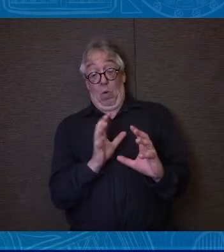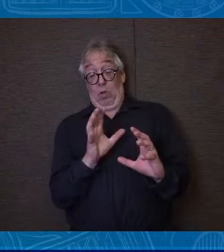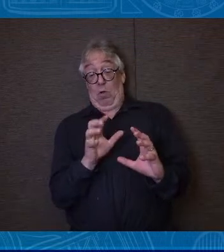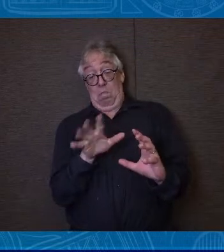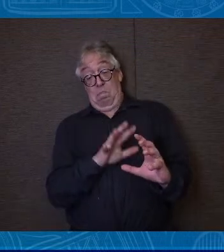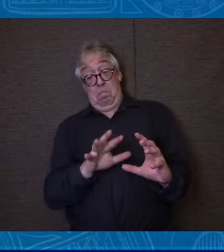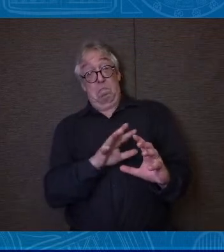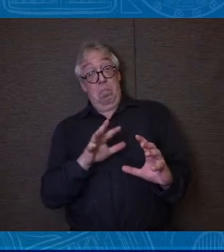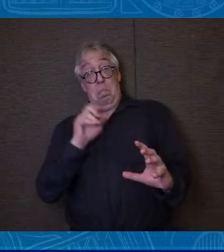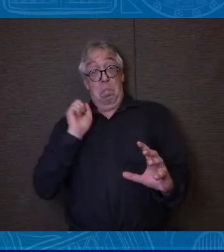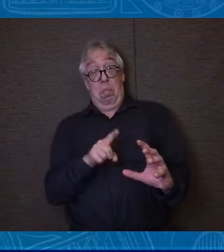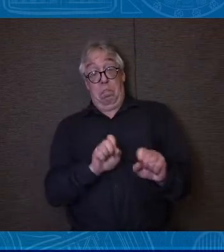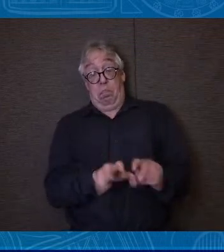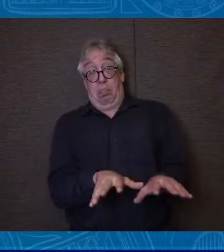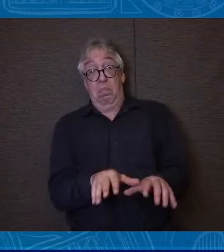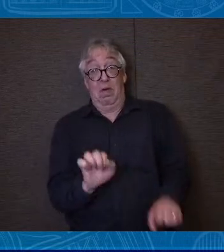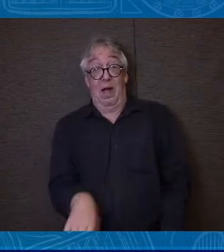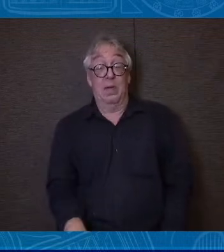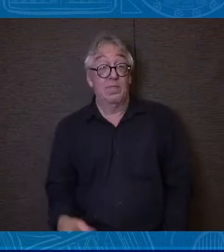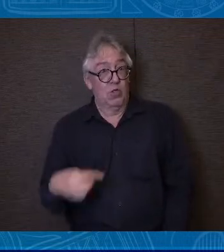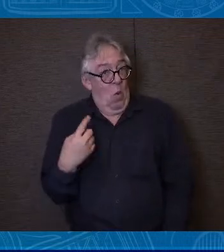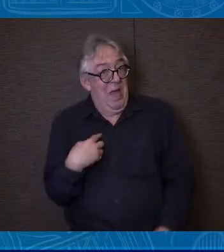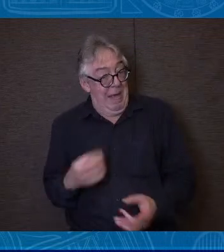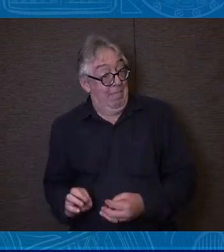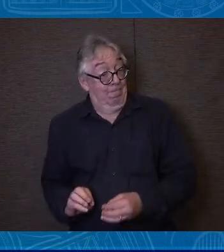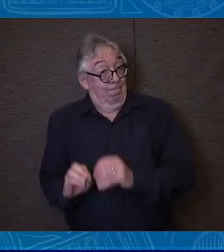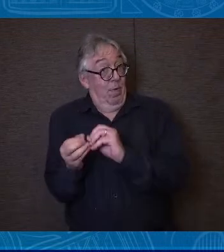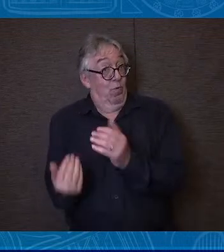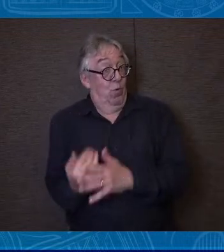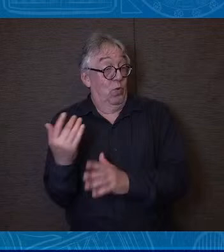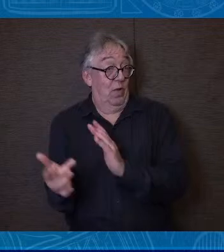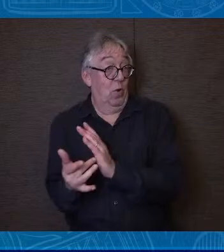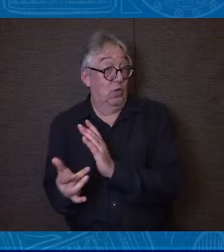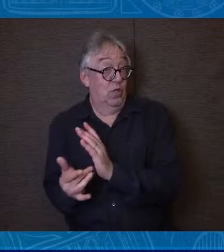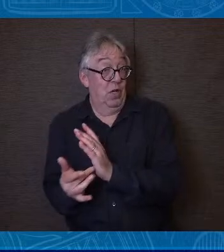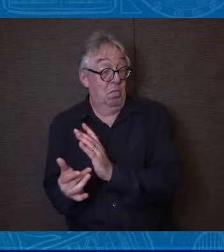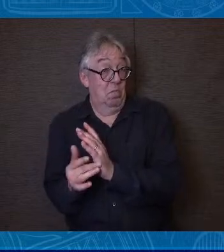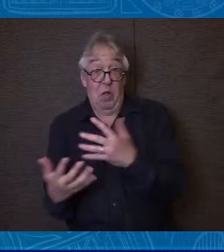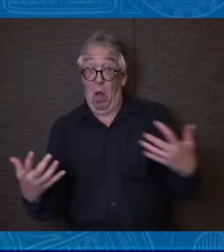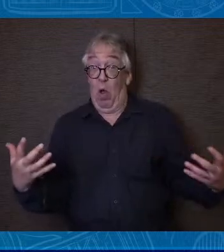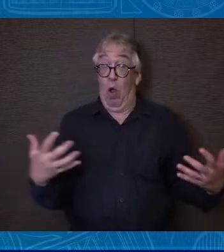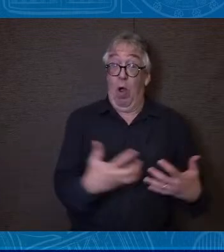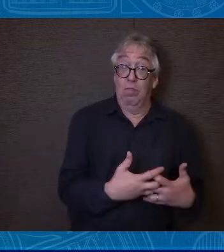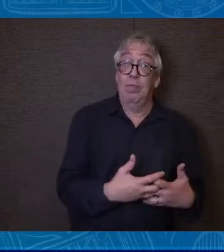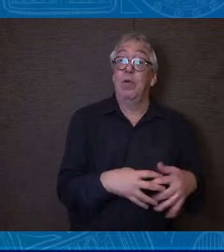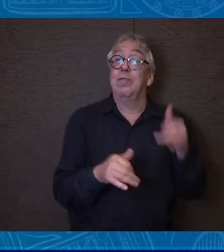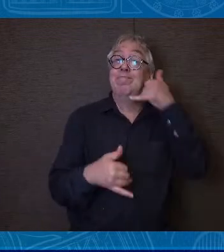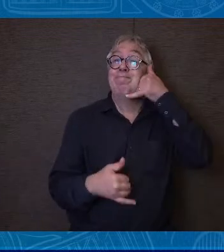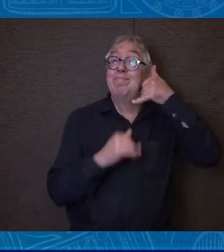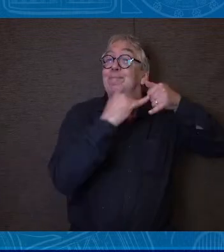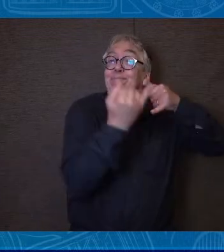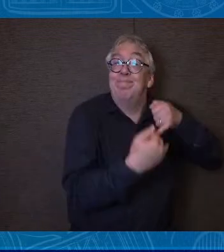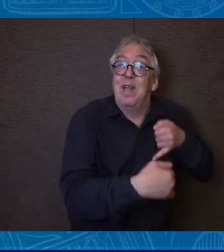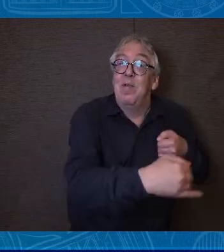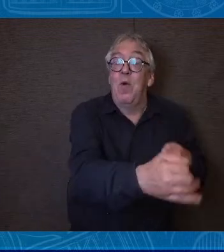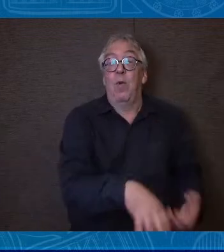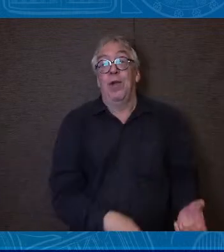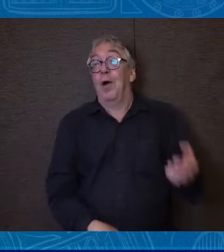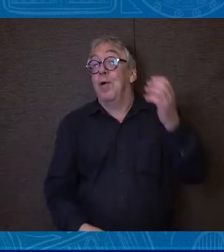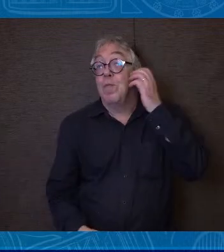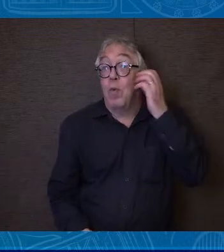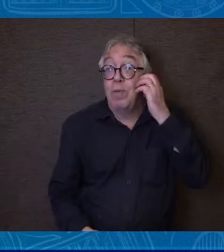which is really complementary with terrestrial network, because we have seen that in certain